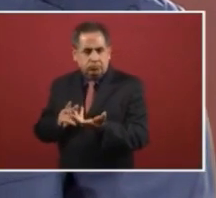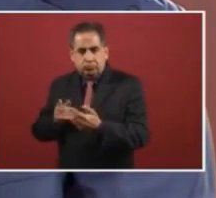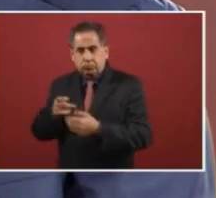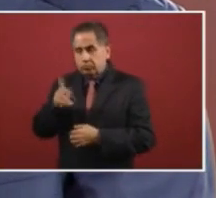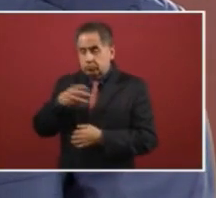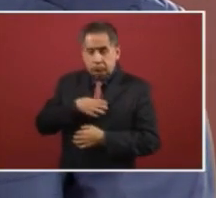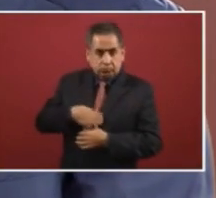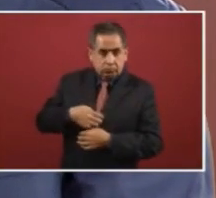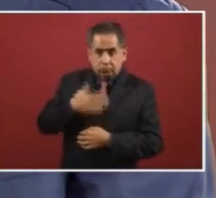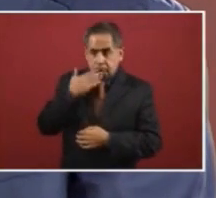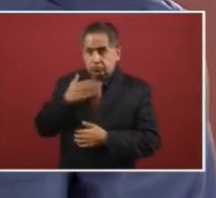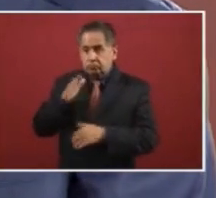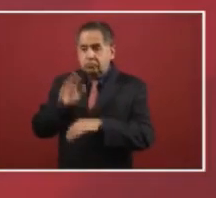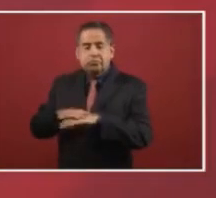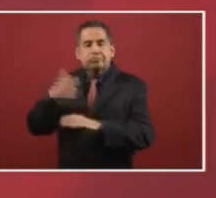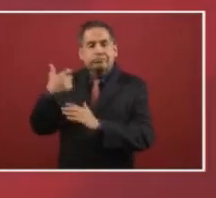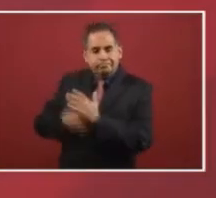ours goes through our road, and it's